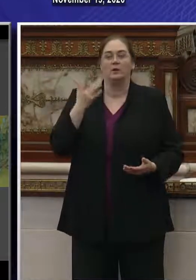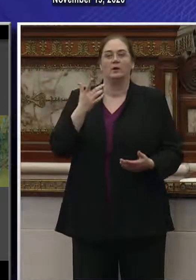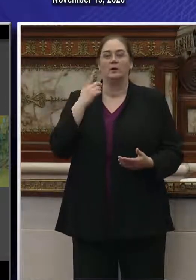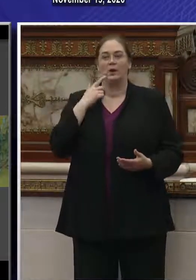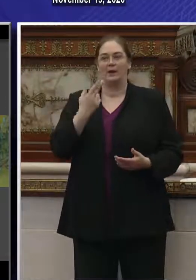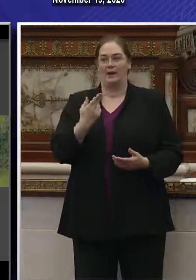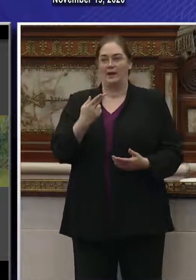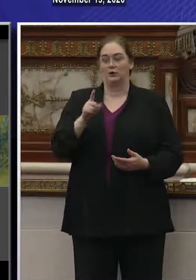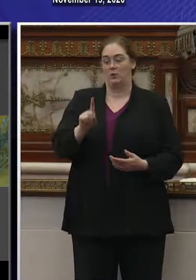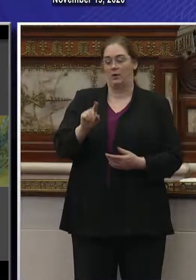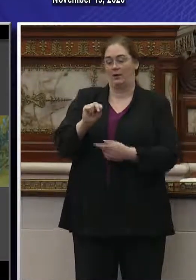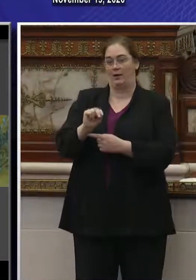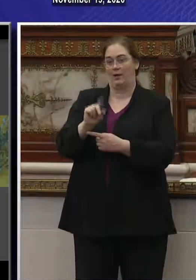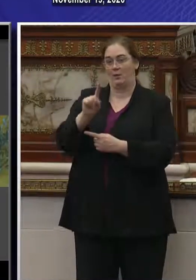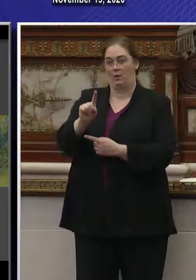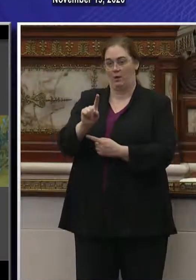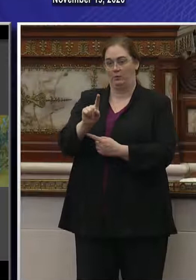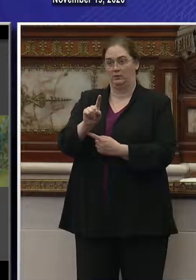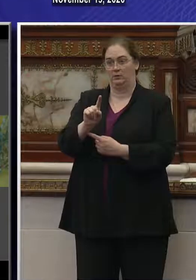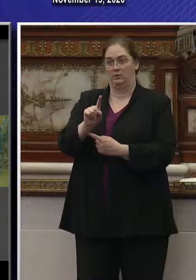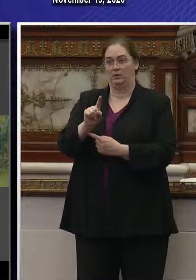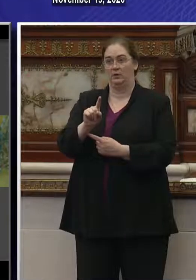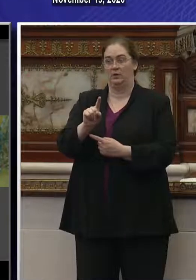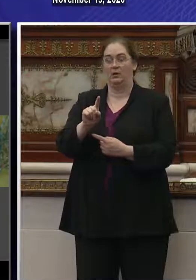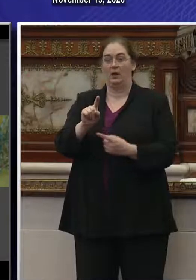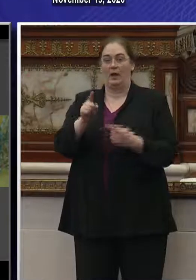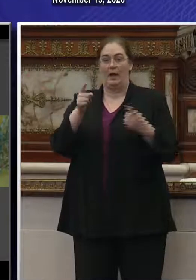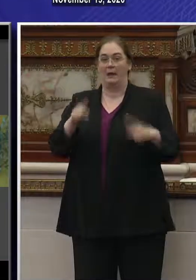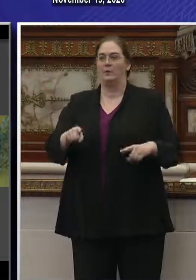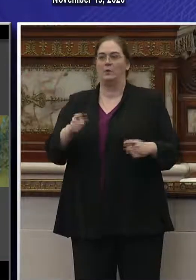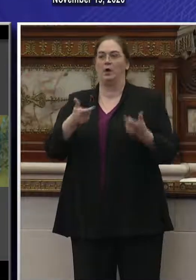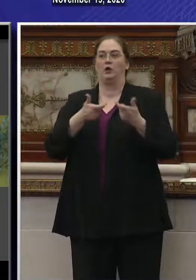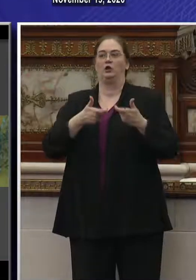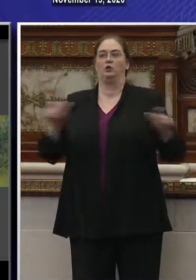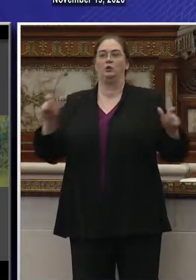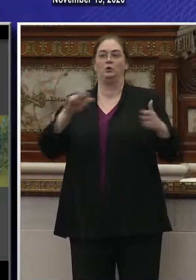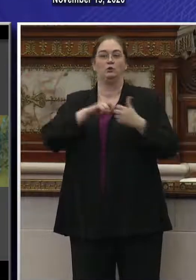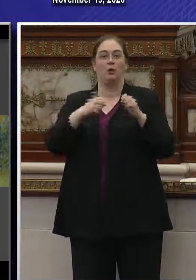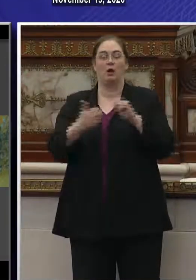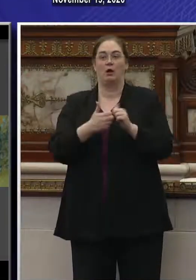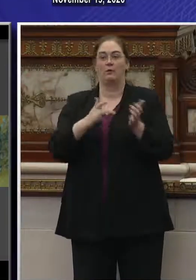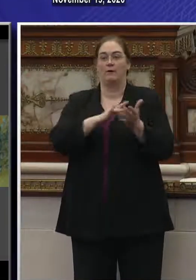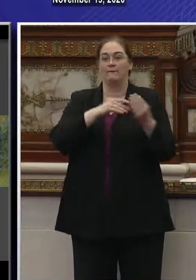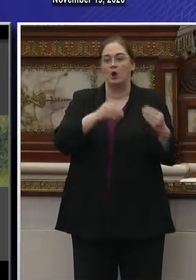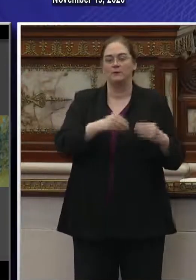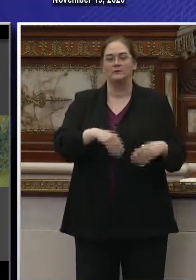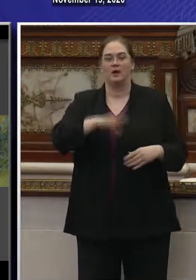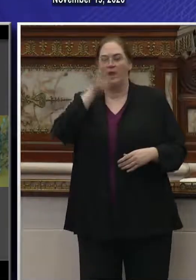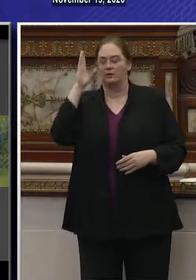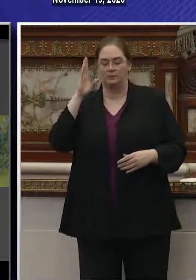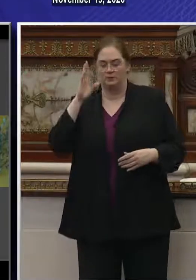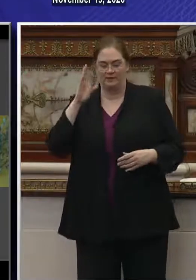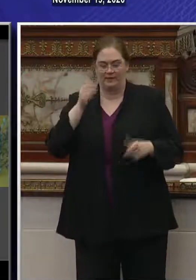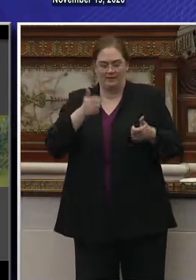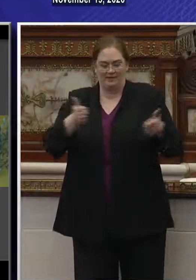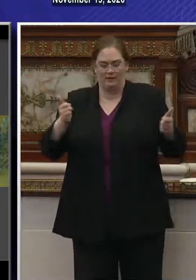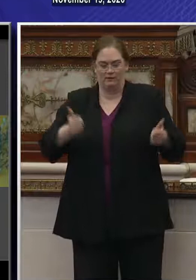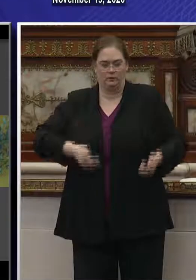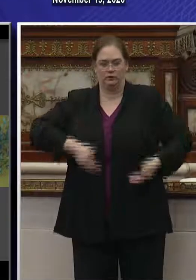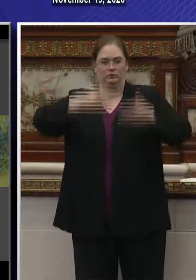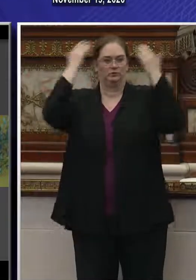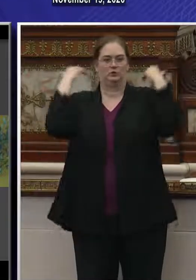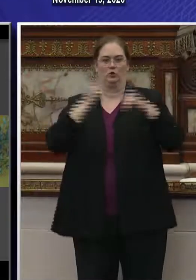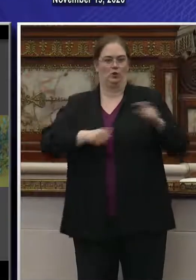when H1N1 came around, we had a huge problem of pharmacies, hospitals just got overwhelmed.